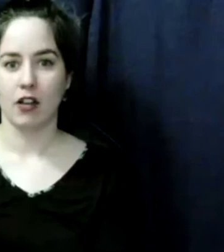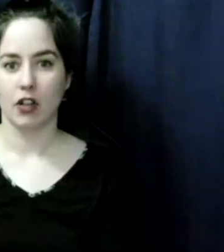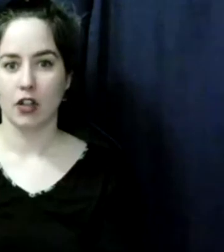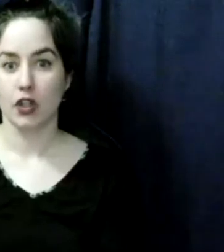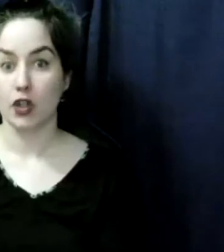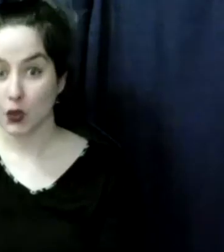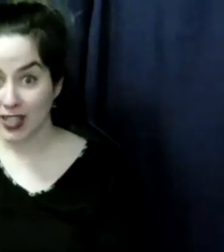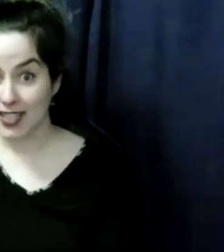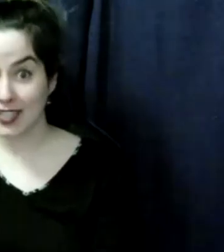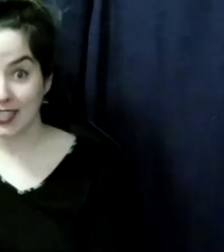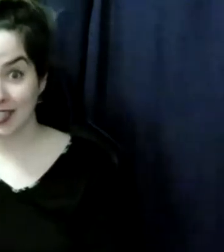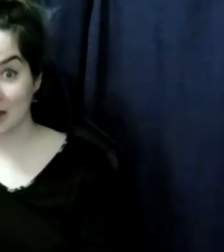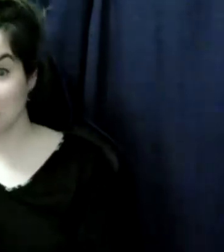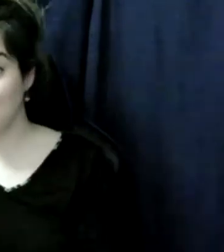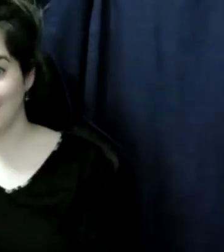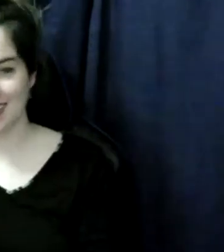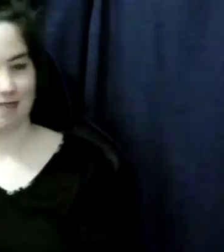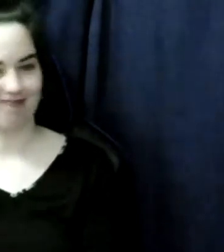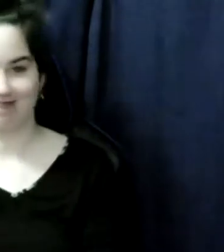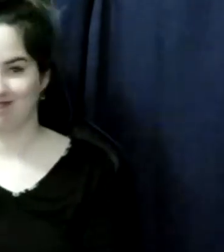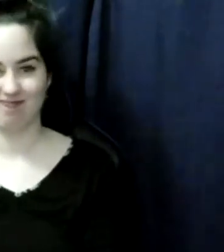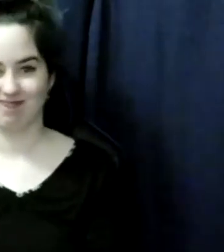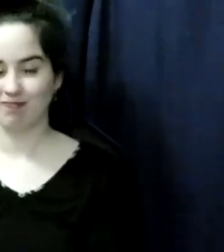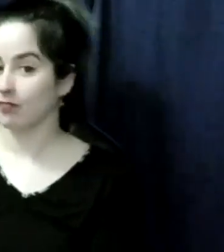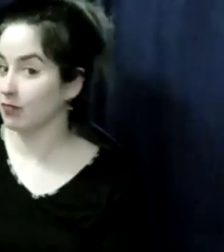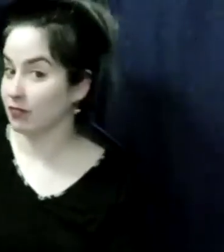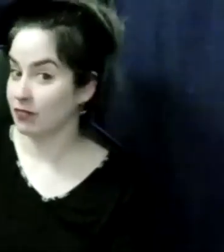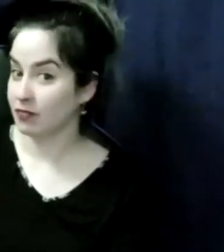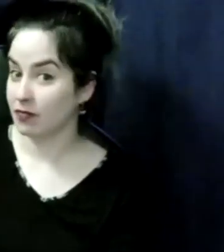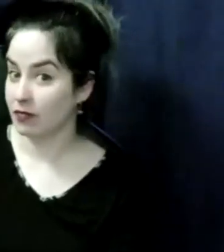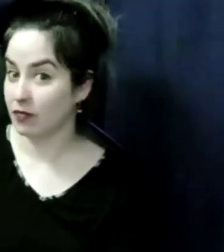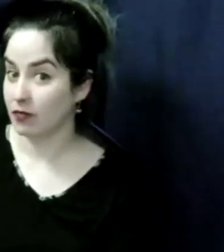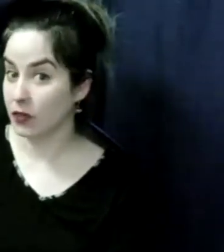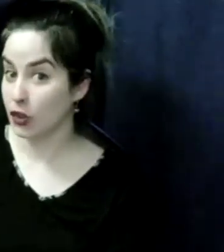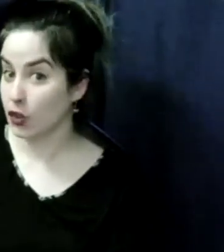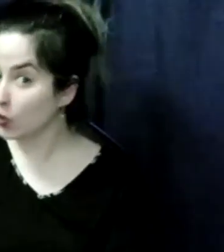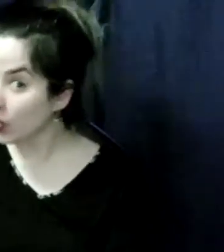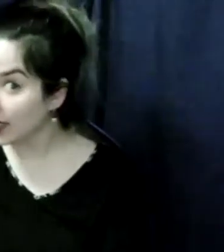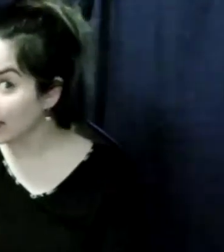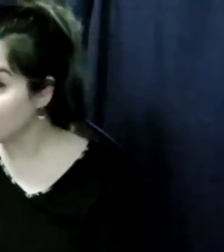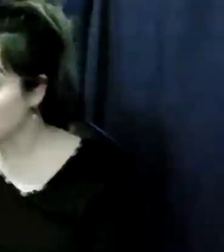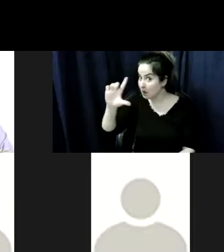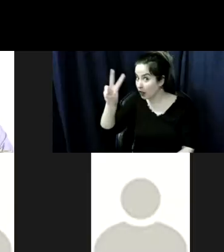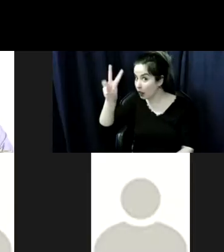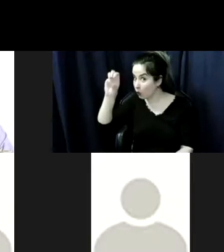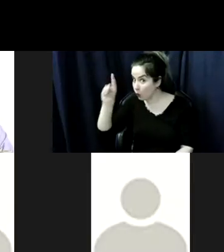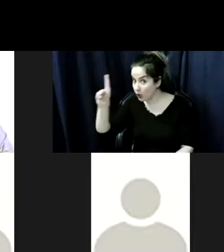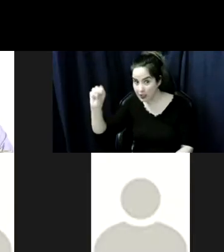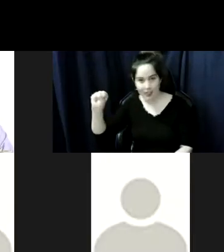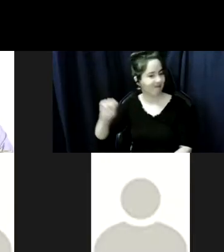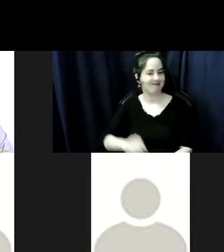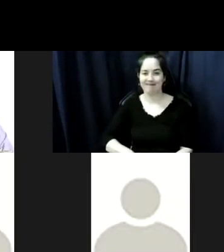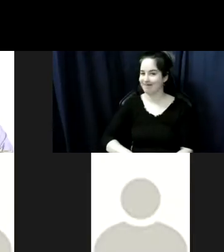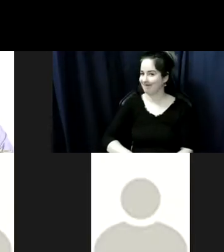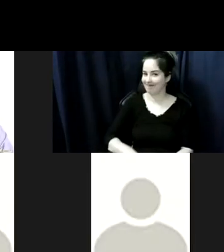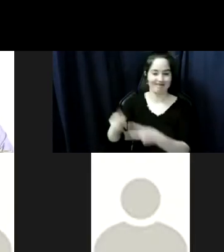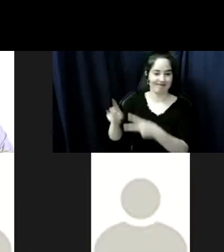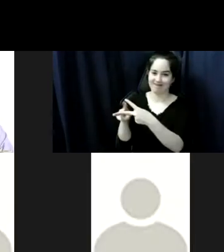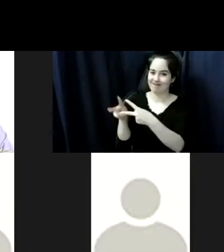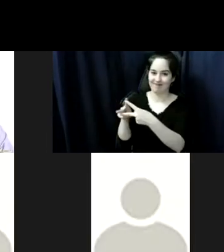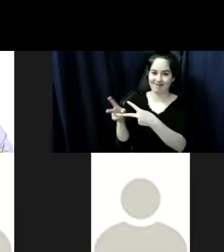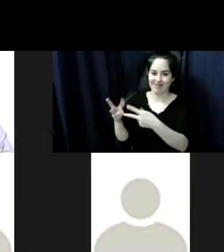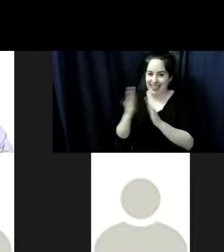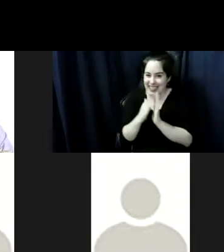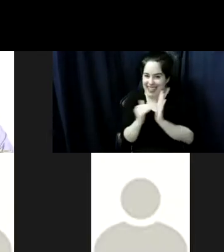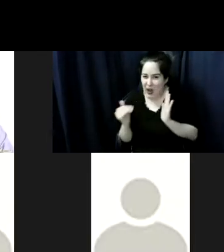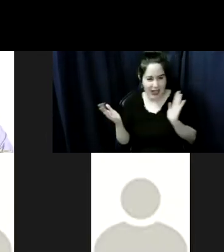Trinity Bellwoods, and we really are focused on parks that are outside of the downtown. But that said, you know, if there's a park that you see that is,